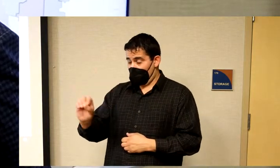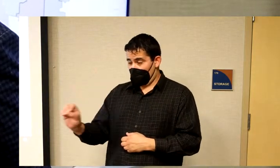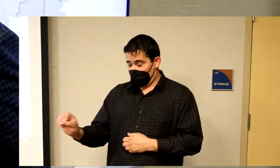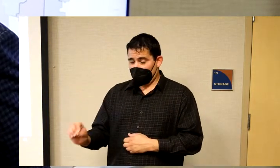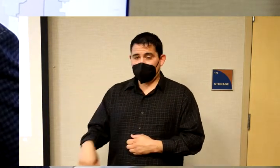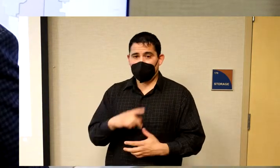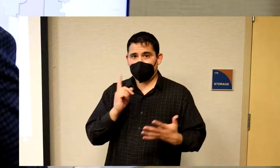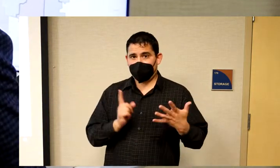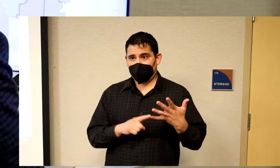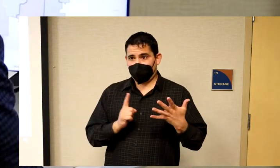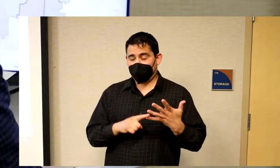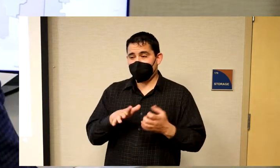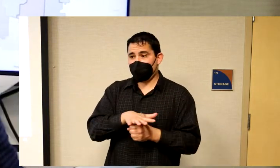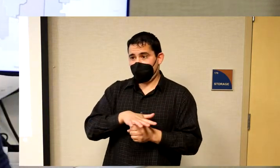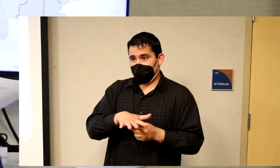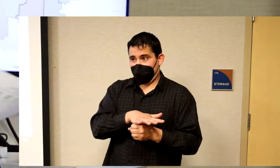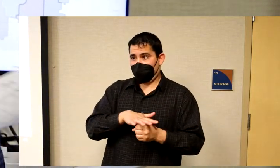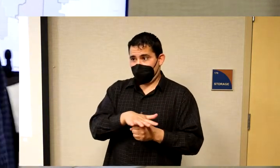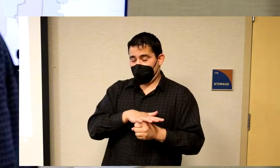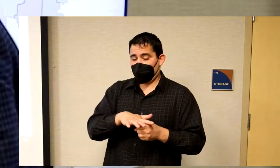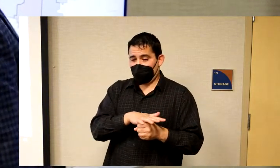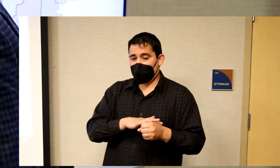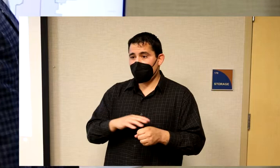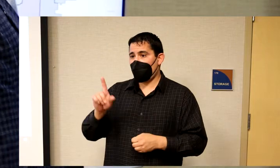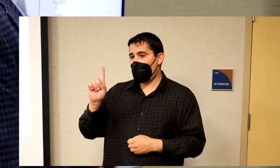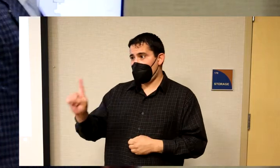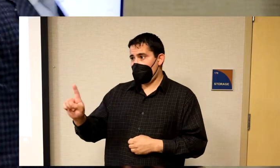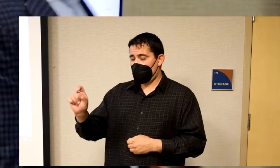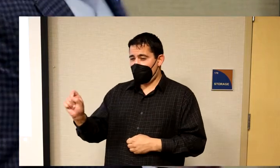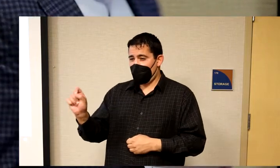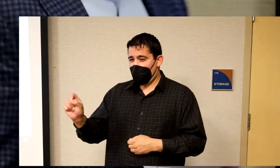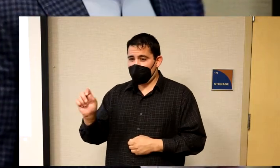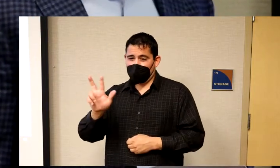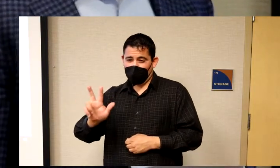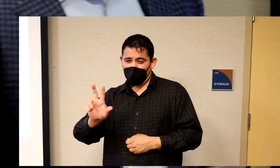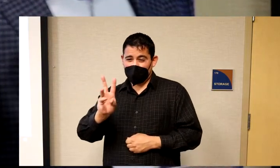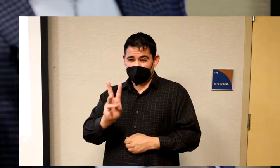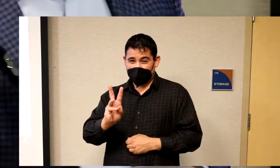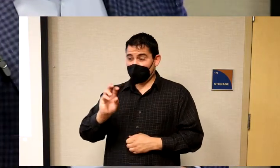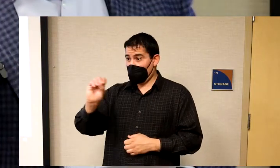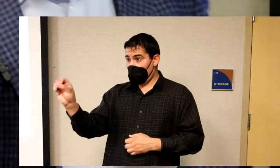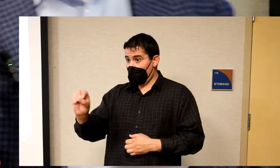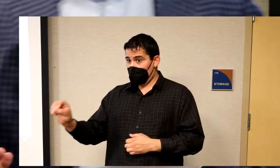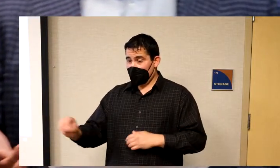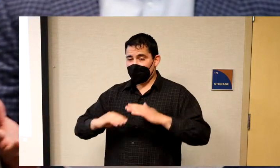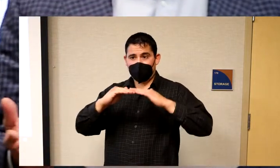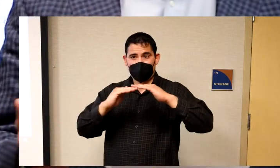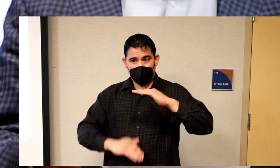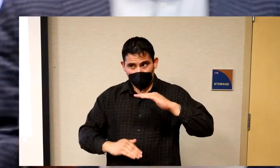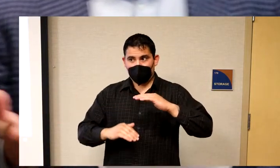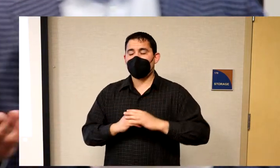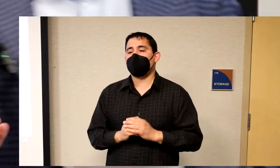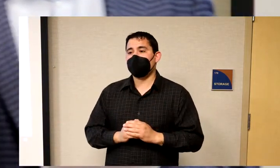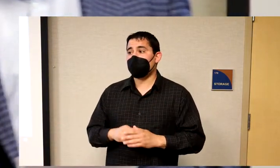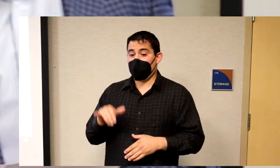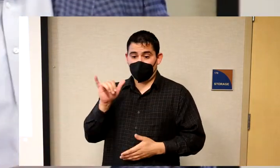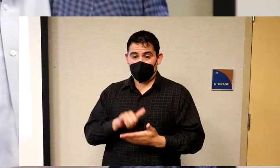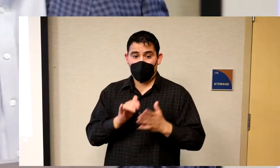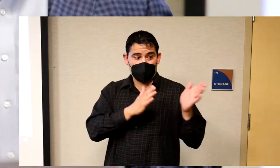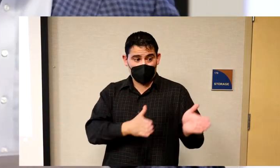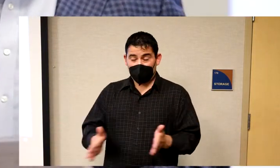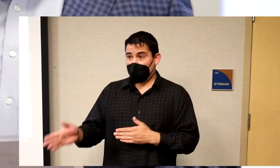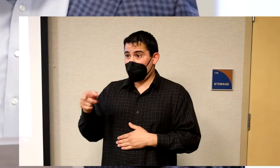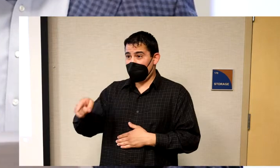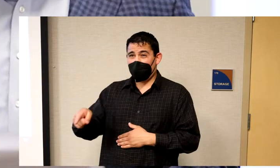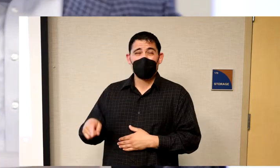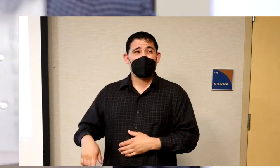And District 5 is 1.36% under. So that total deviation for that plan is like 2.5%.